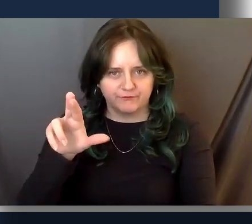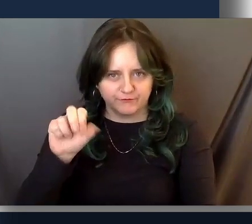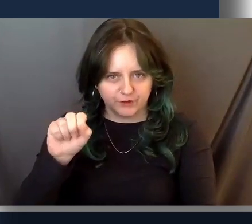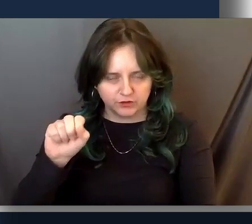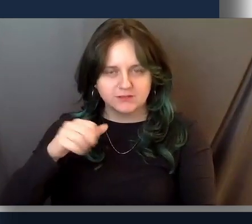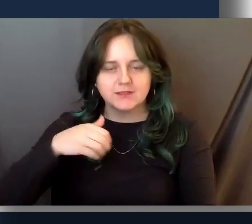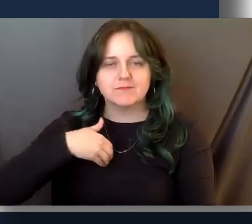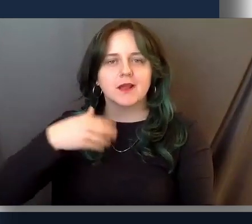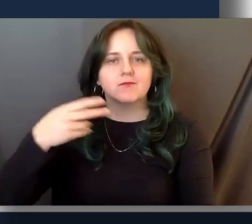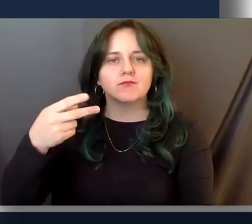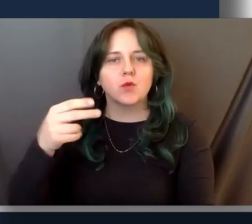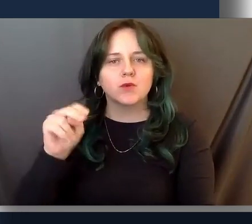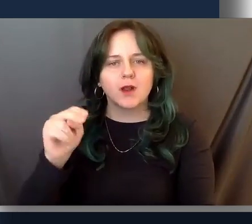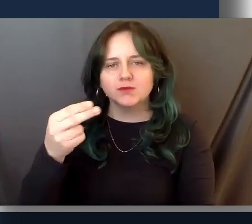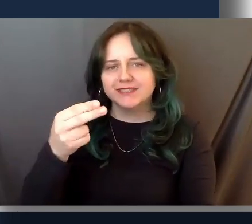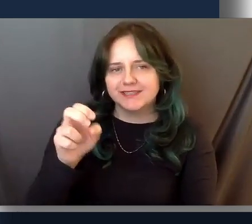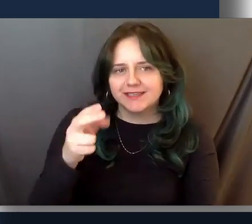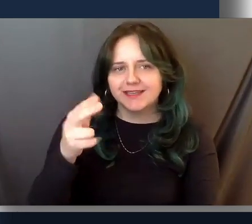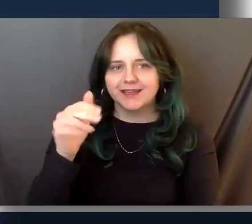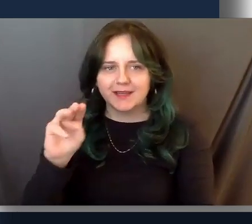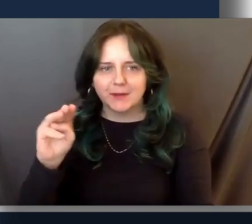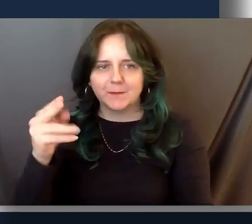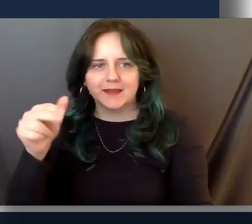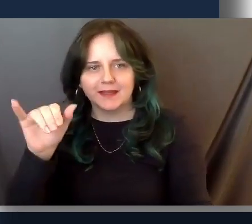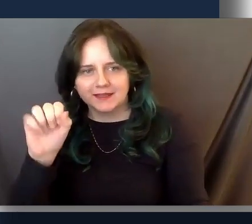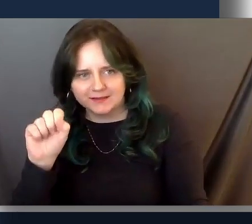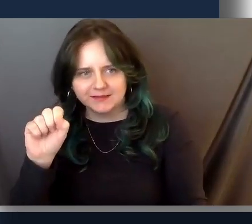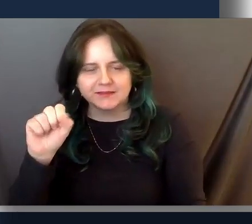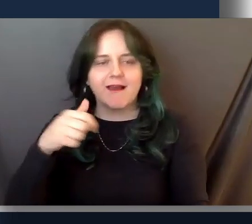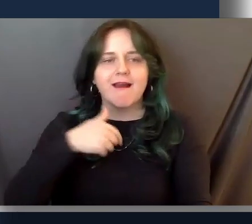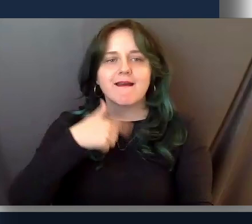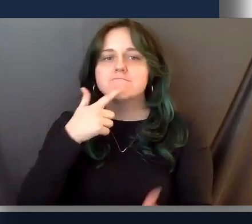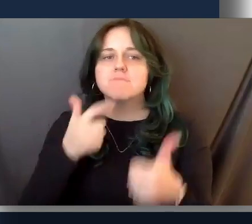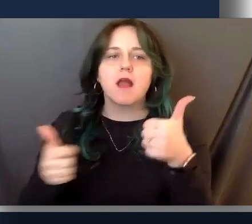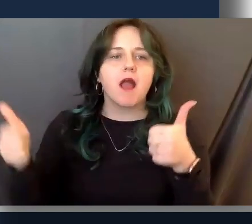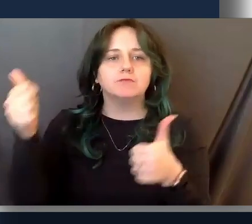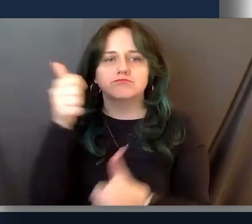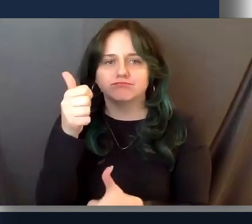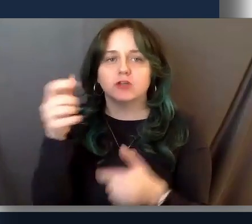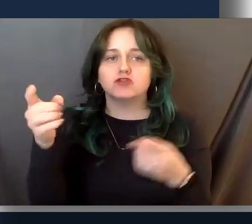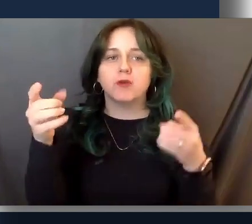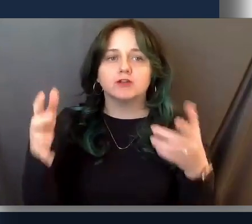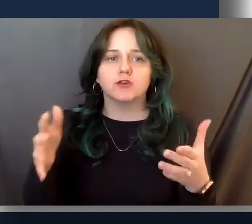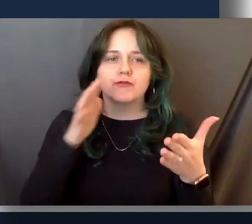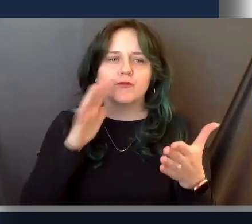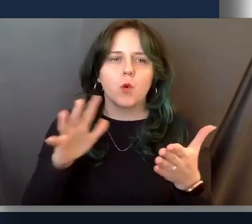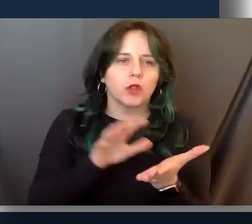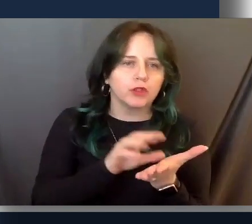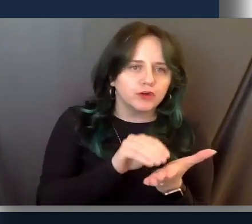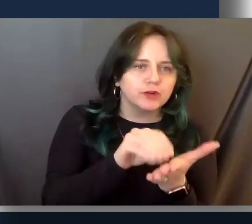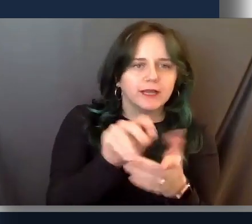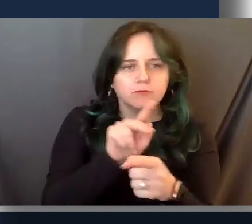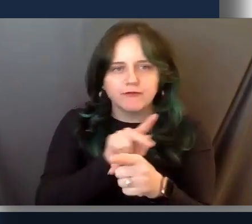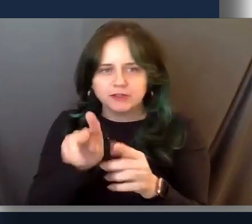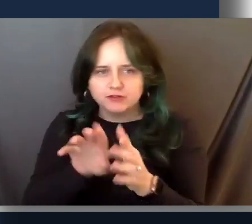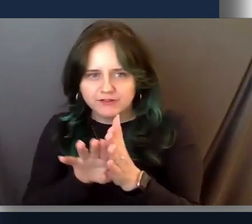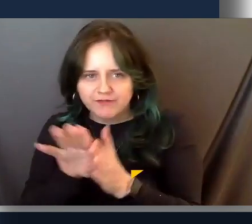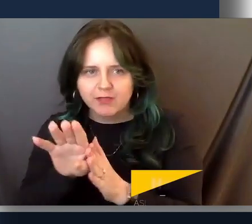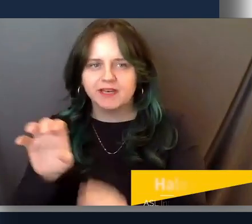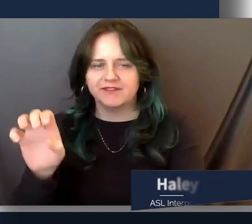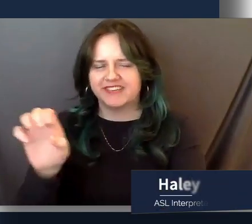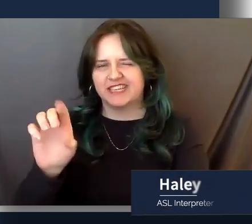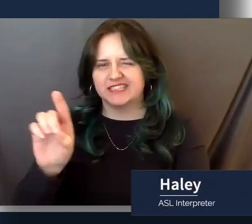Executive Director of EDI Learning and Professional Development. Before we begin, I would like to point out